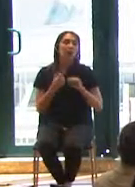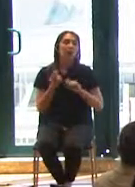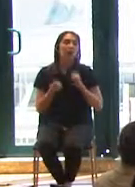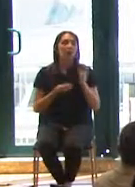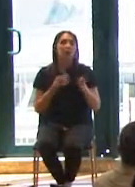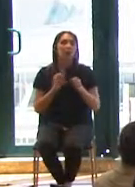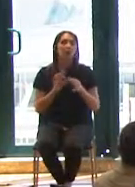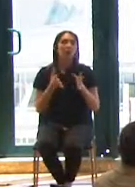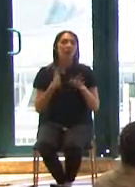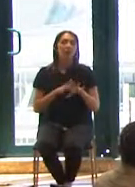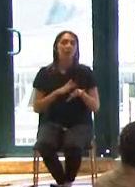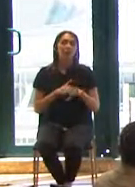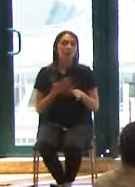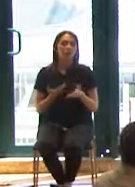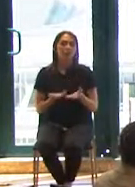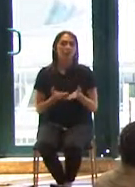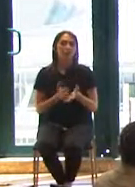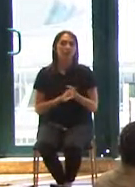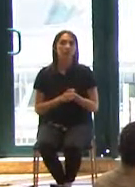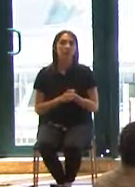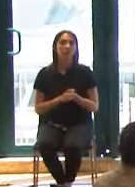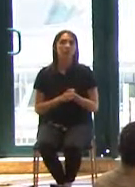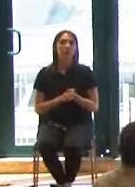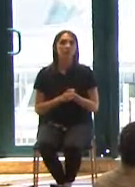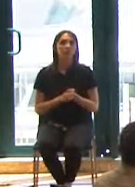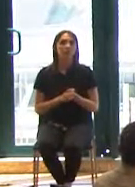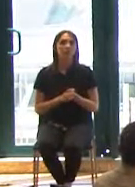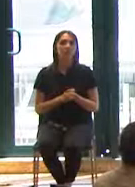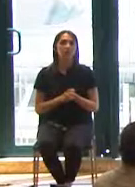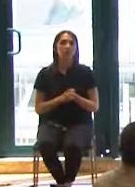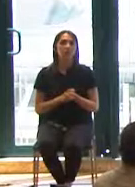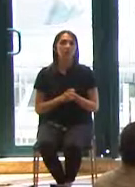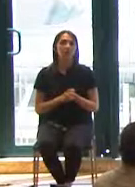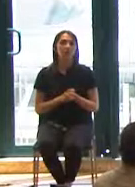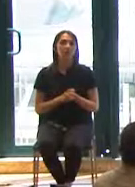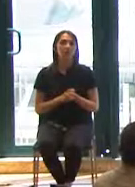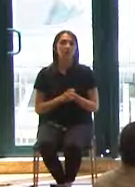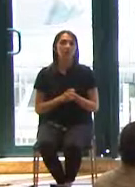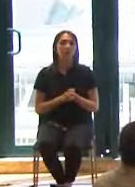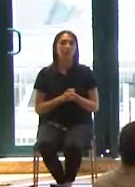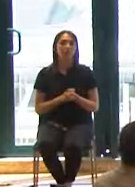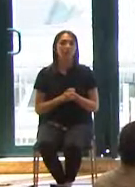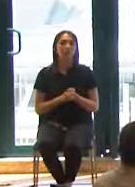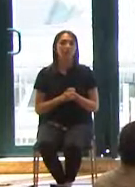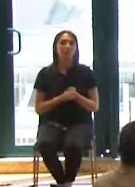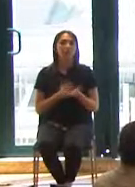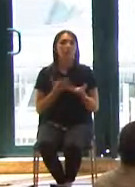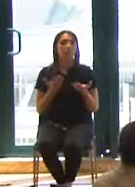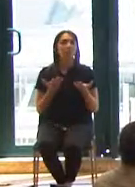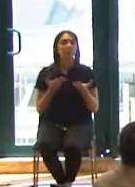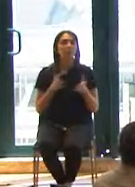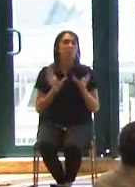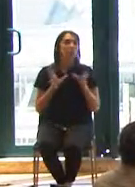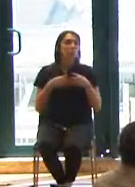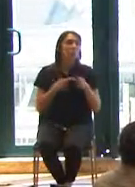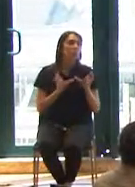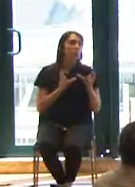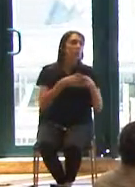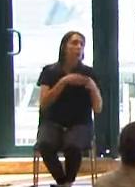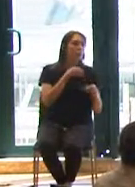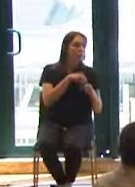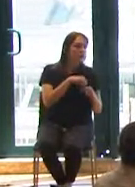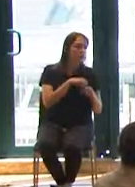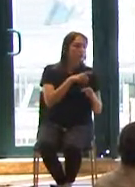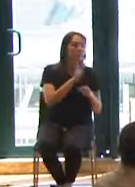hand marginalized group migrants in their inner organization so i think the institute for